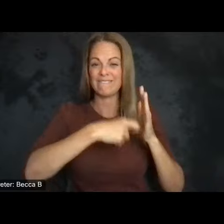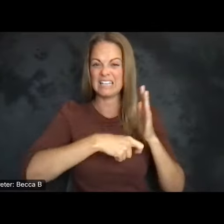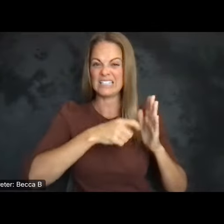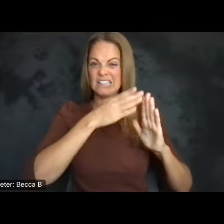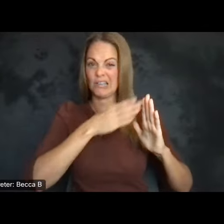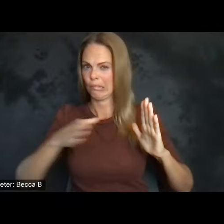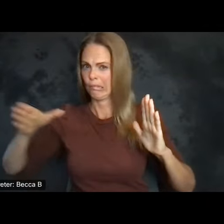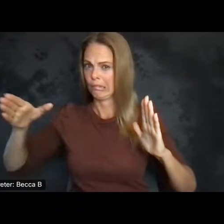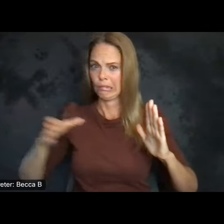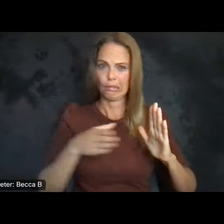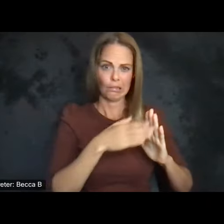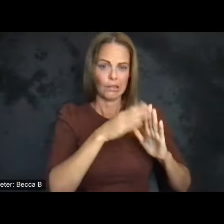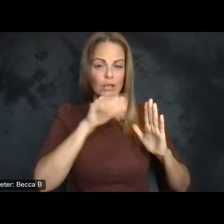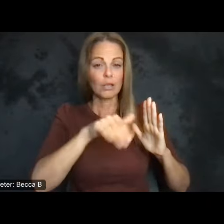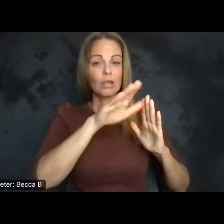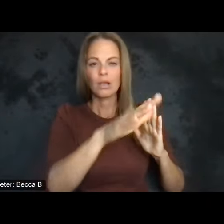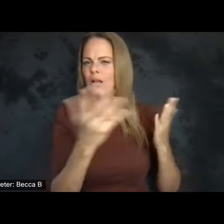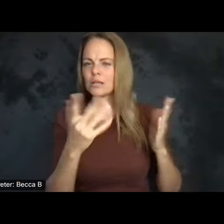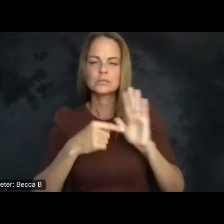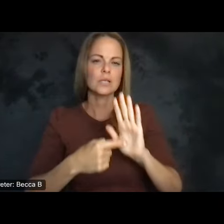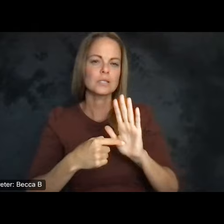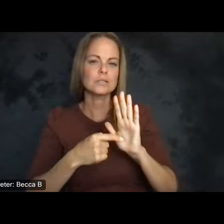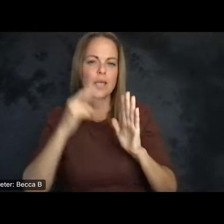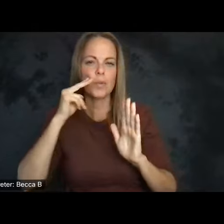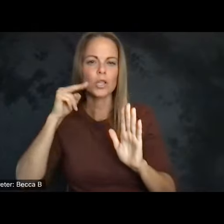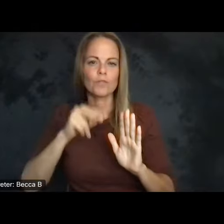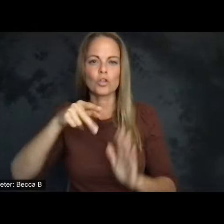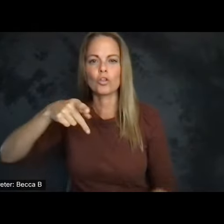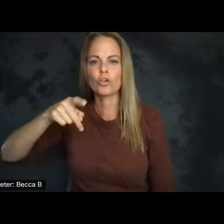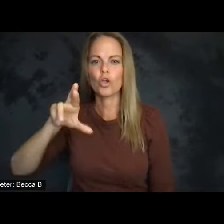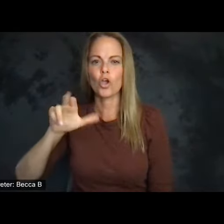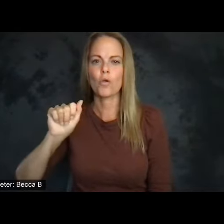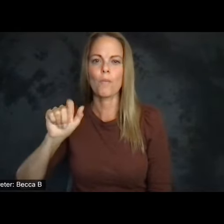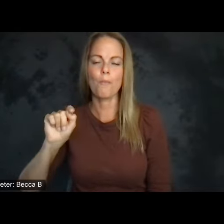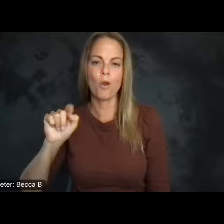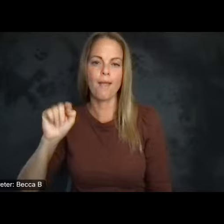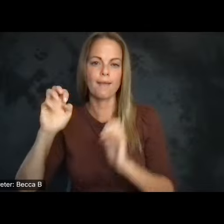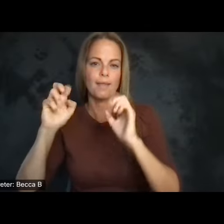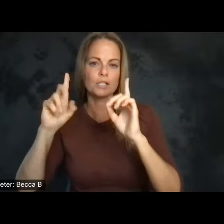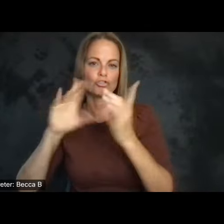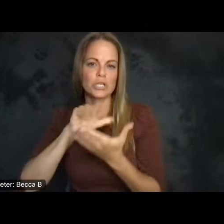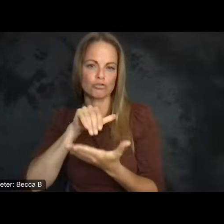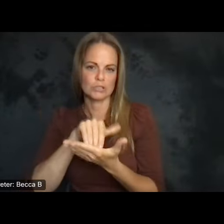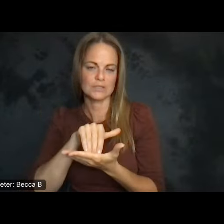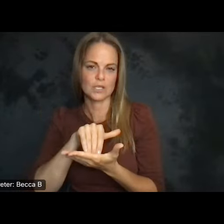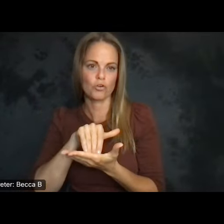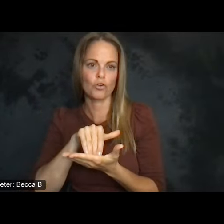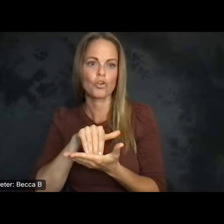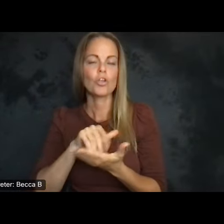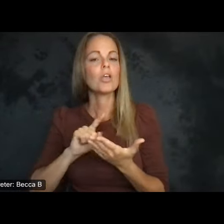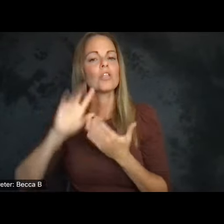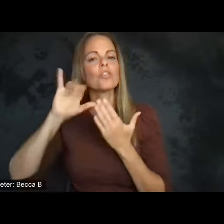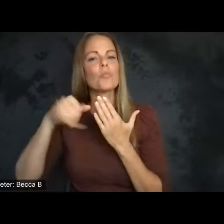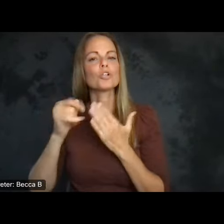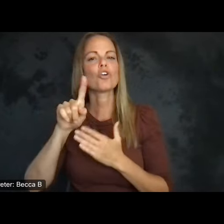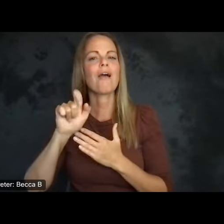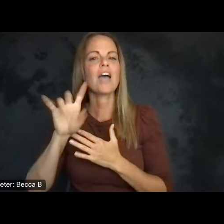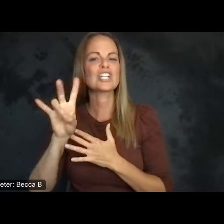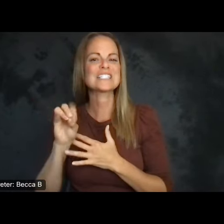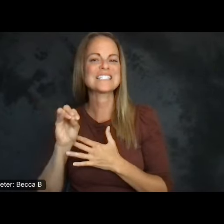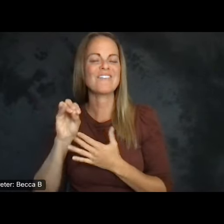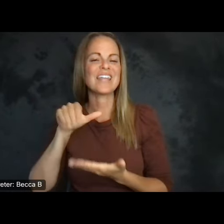So like if you look at the Pratt Education Center, the project's